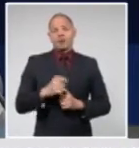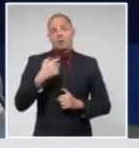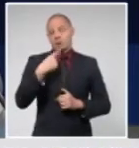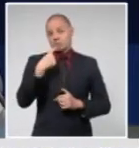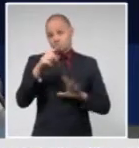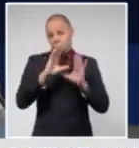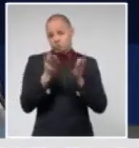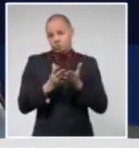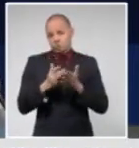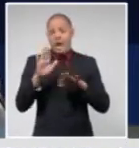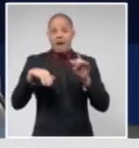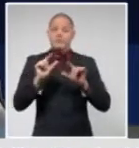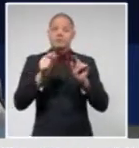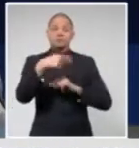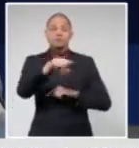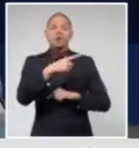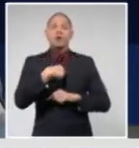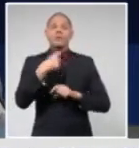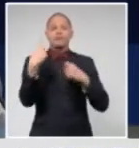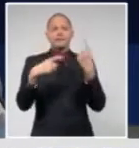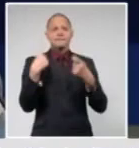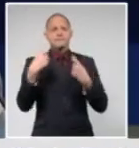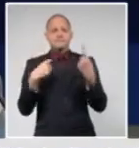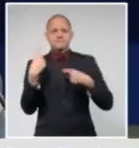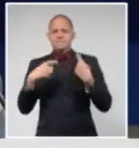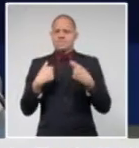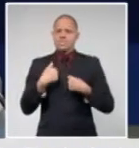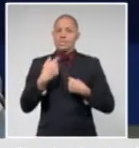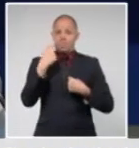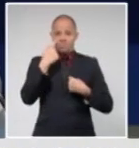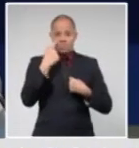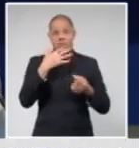469,431, of which